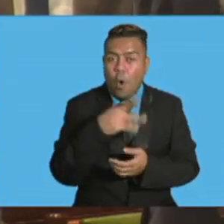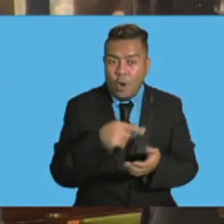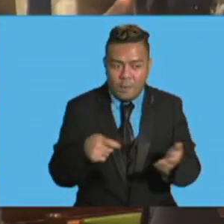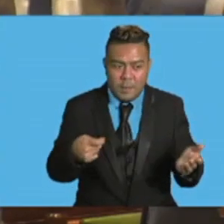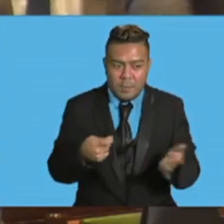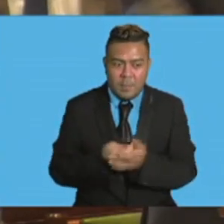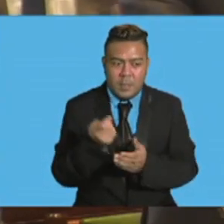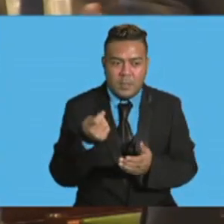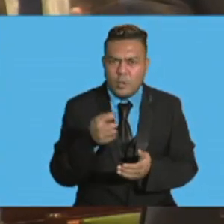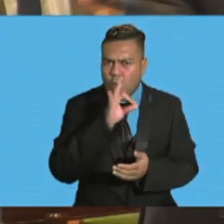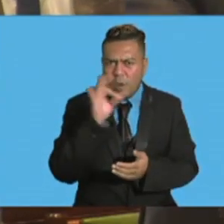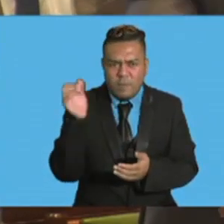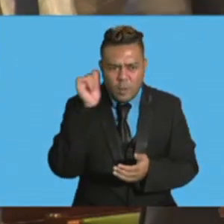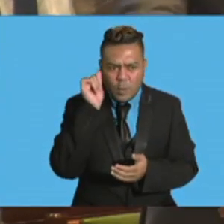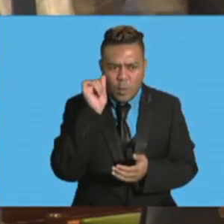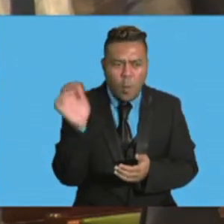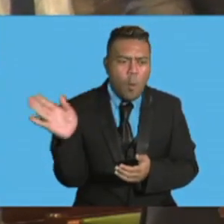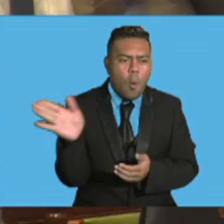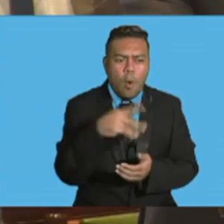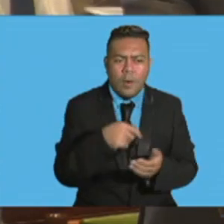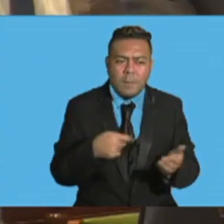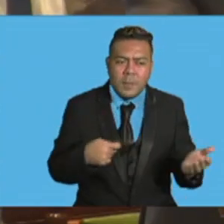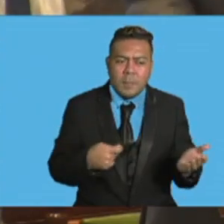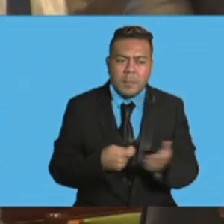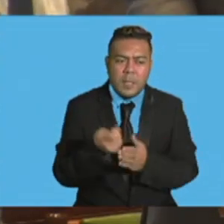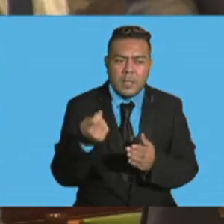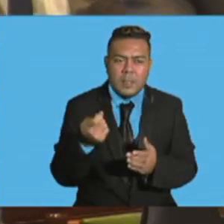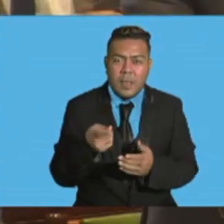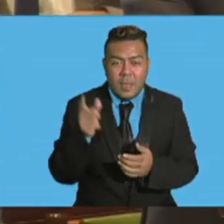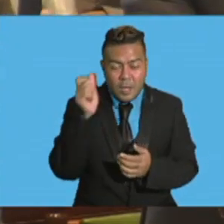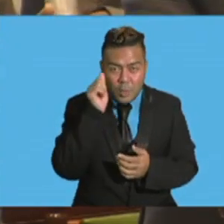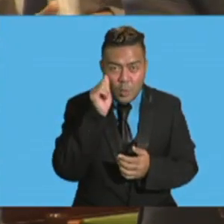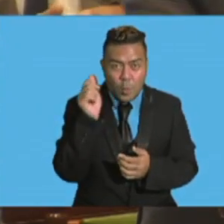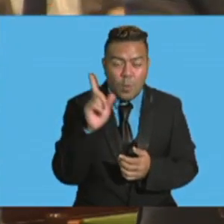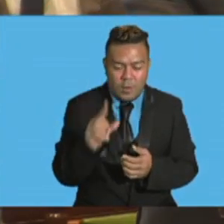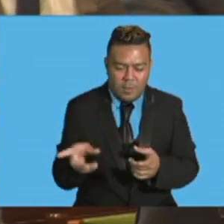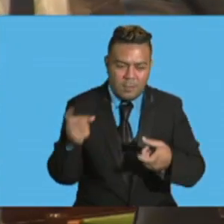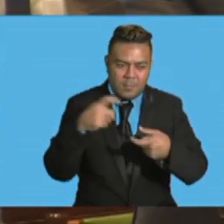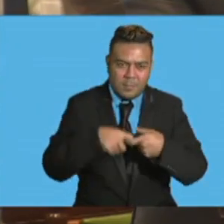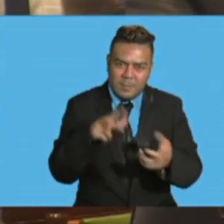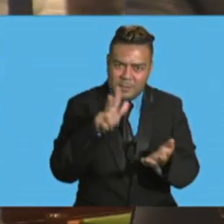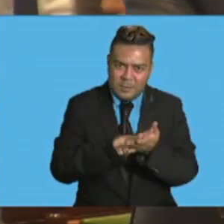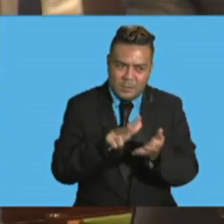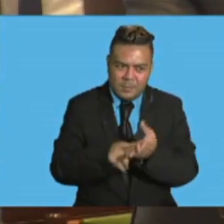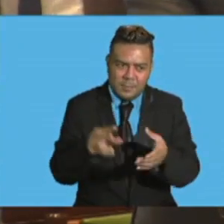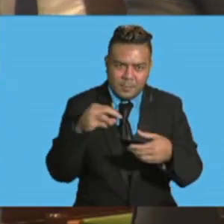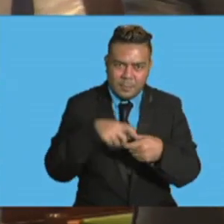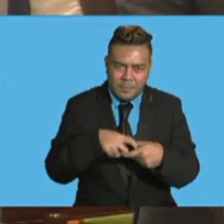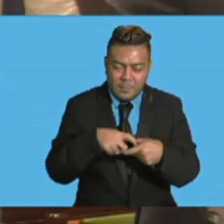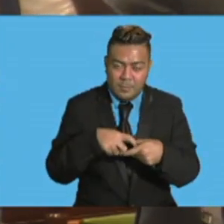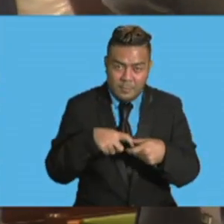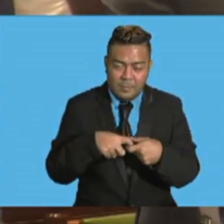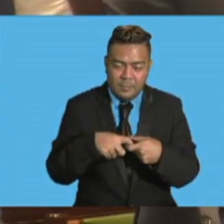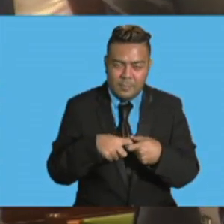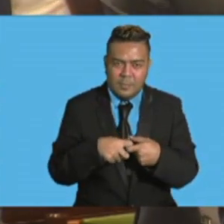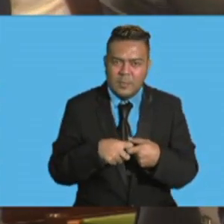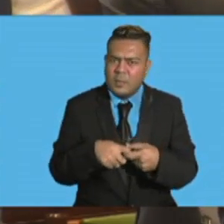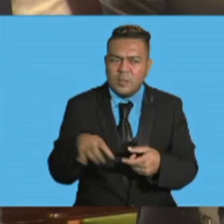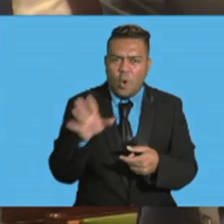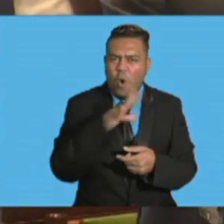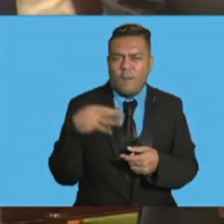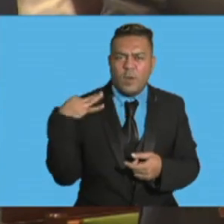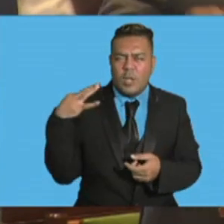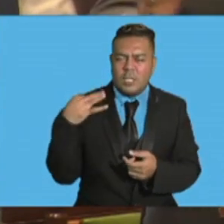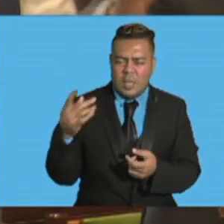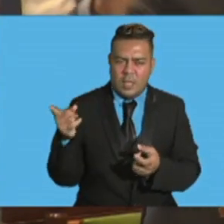paid. You don't even know your facts. All of them have been paid. They knew what they were getting into, Mr. Speaker. Mr. Speaker, sir, you see, this is